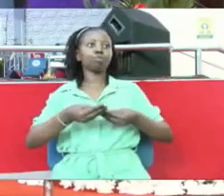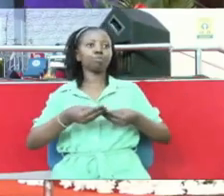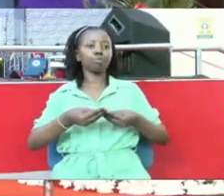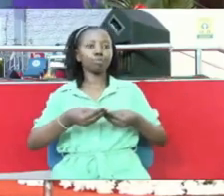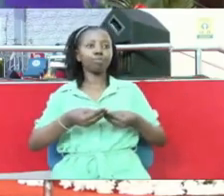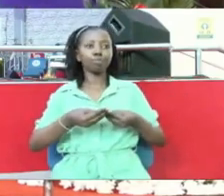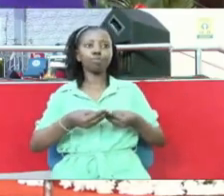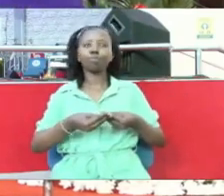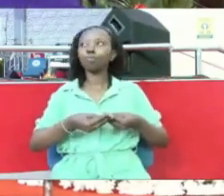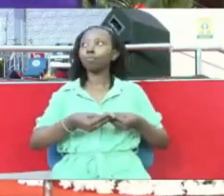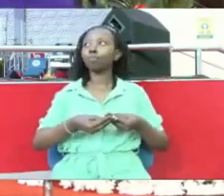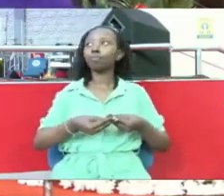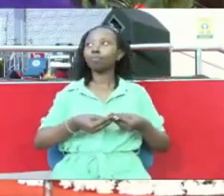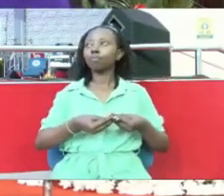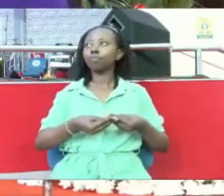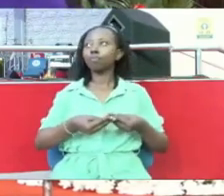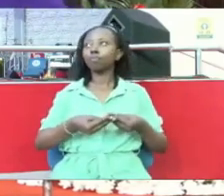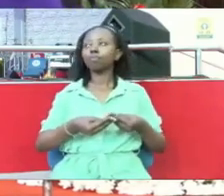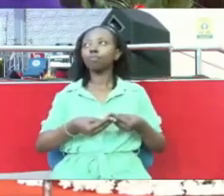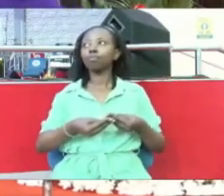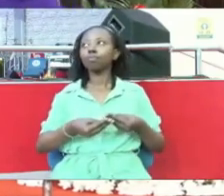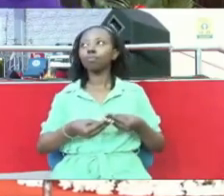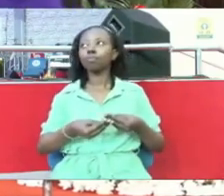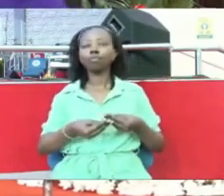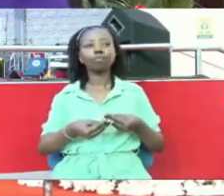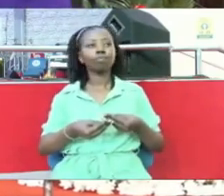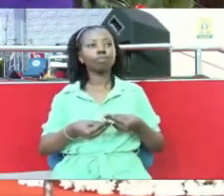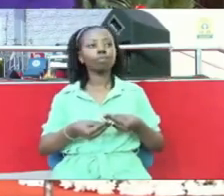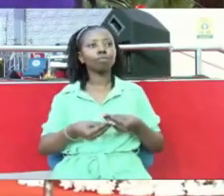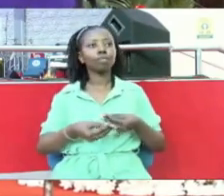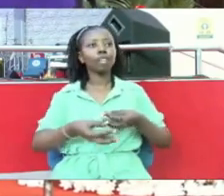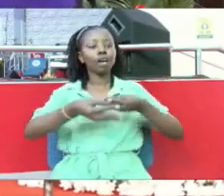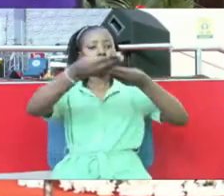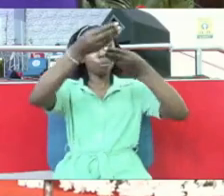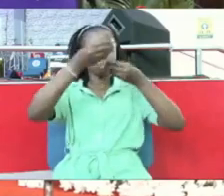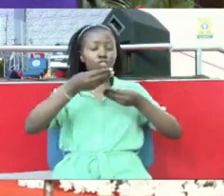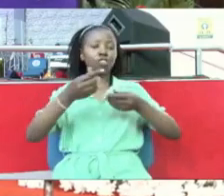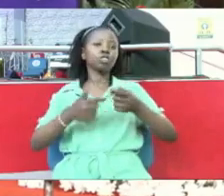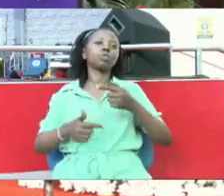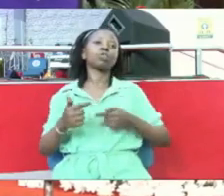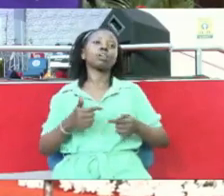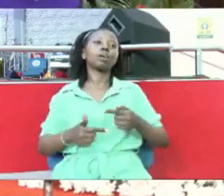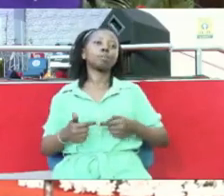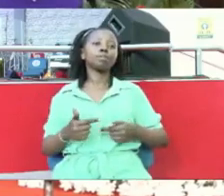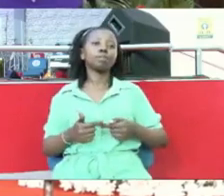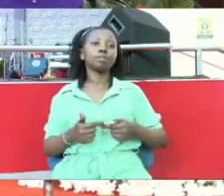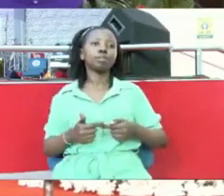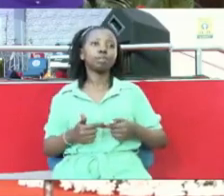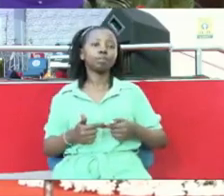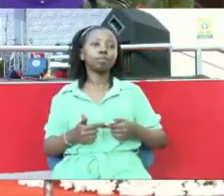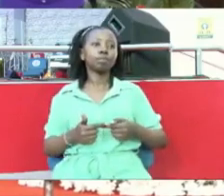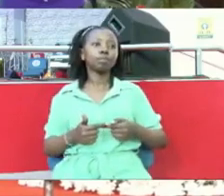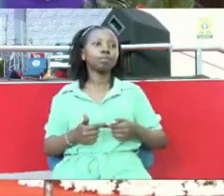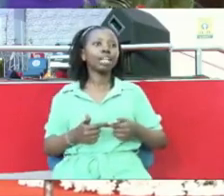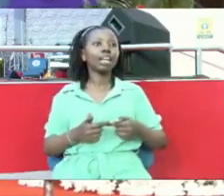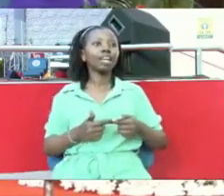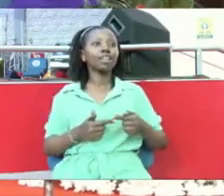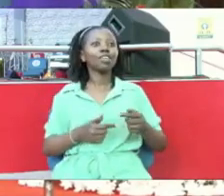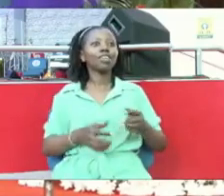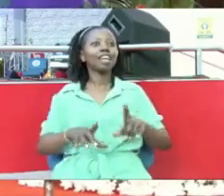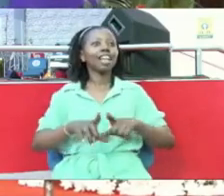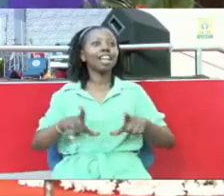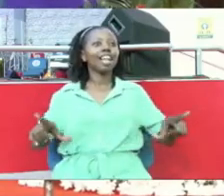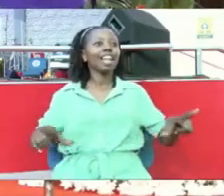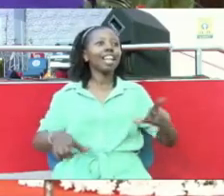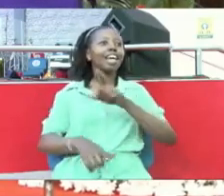Mungu anatuletea vitu na baraka. Provision is coming. Mungu anaweza kutulisha. The landlord has threatened, but I'm sitting down